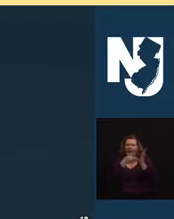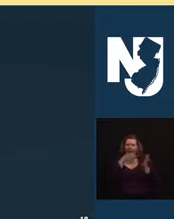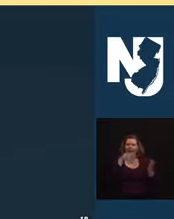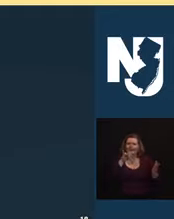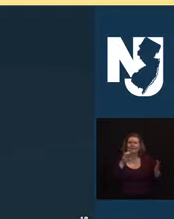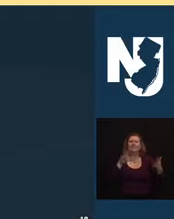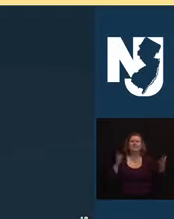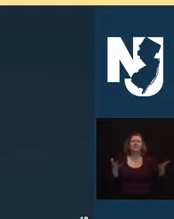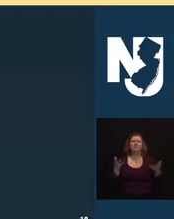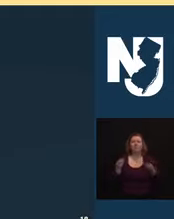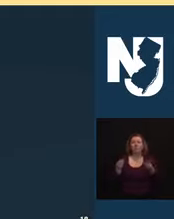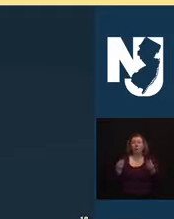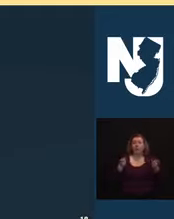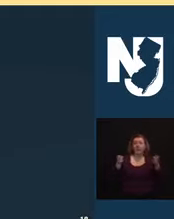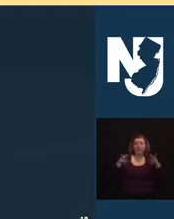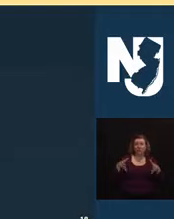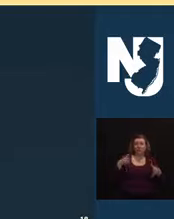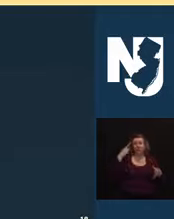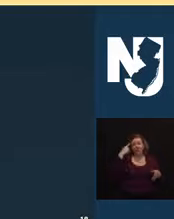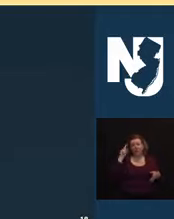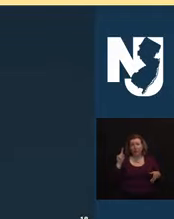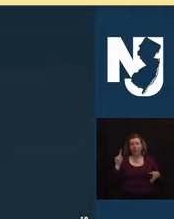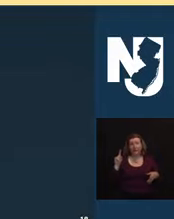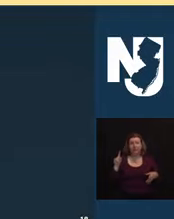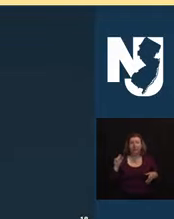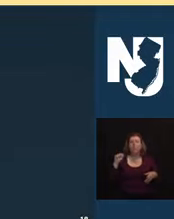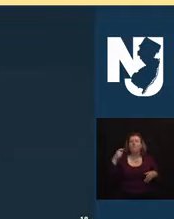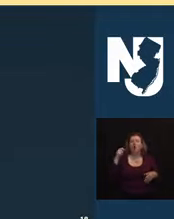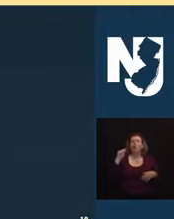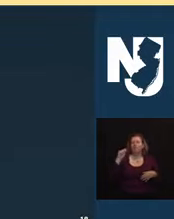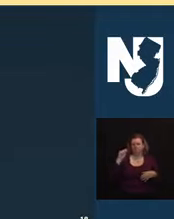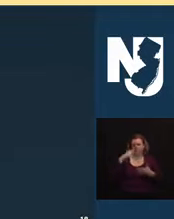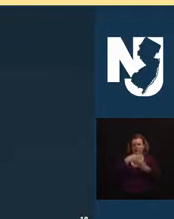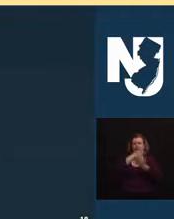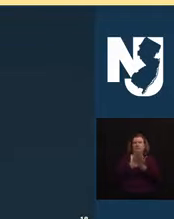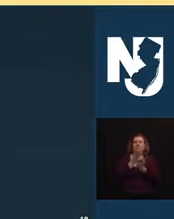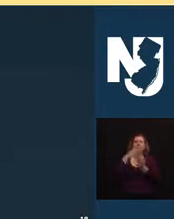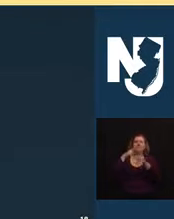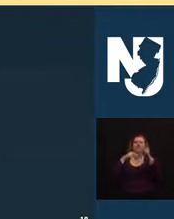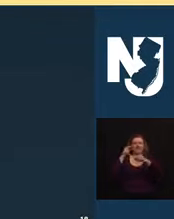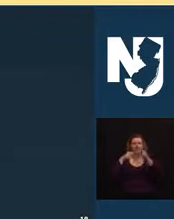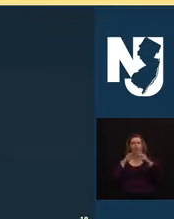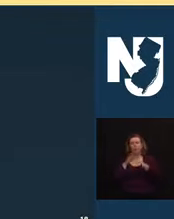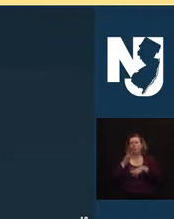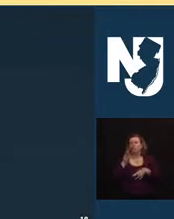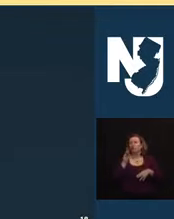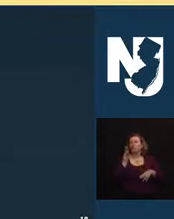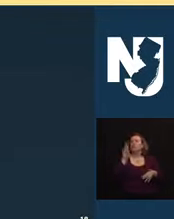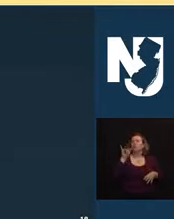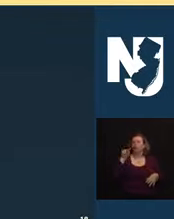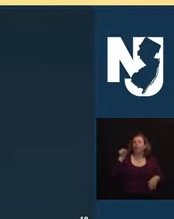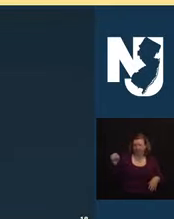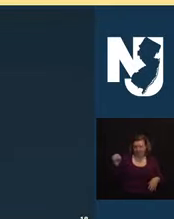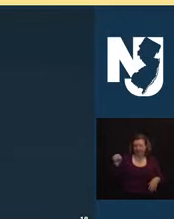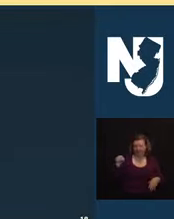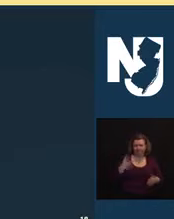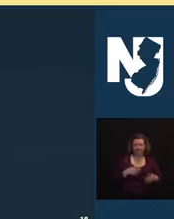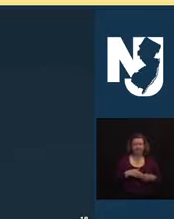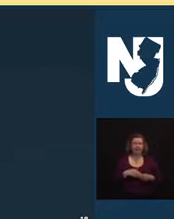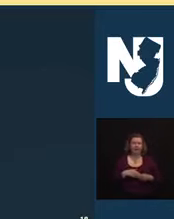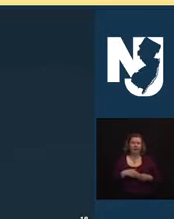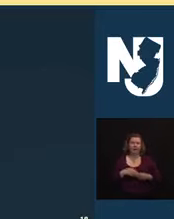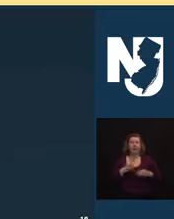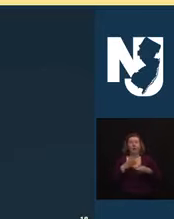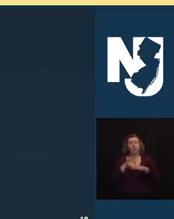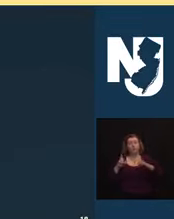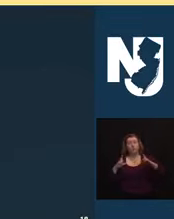manager at the Lakeside Apartments in nearby Woodbury, and her daughters told me everybody there loved her. But once she retired, her